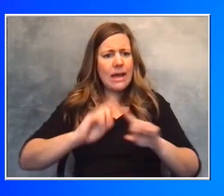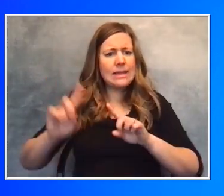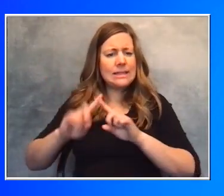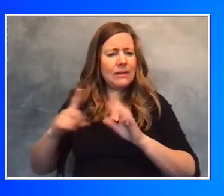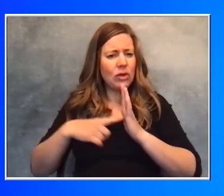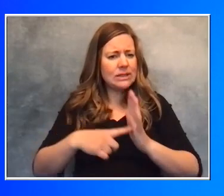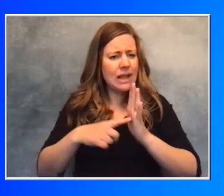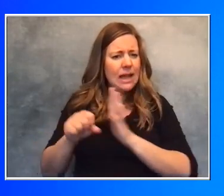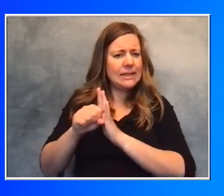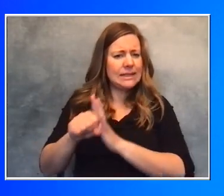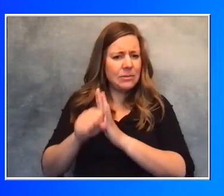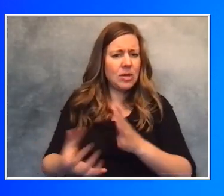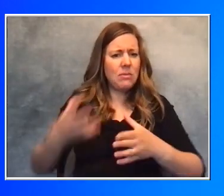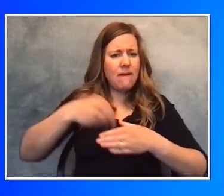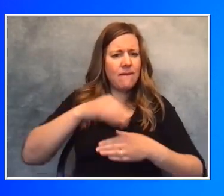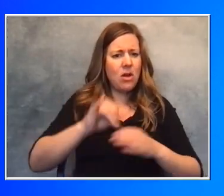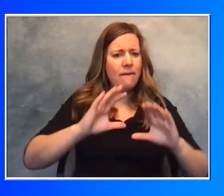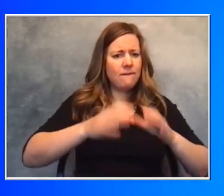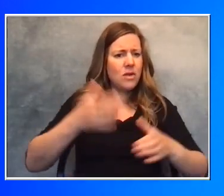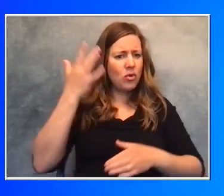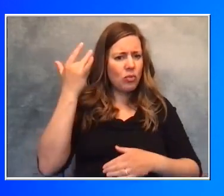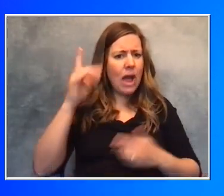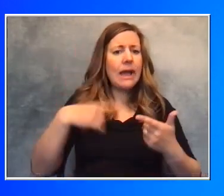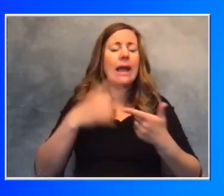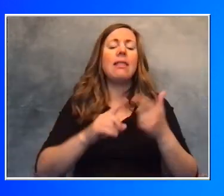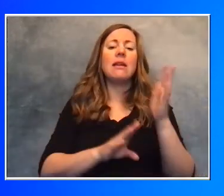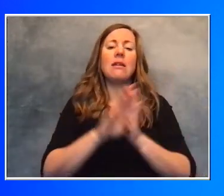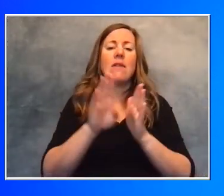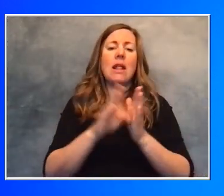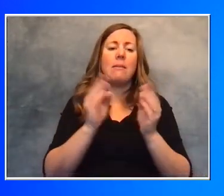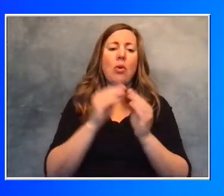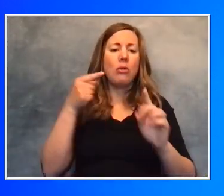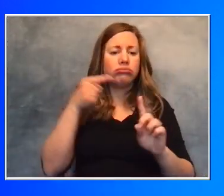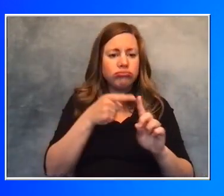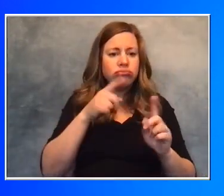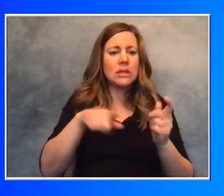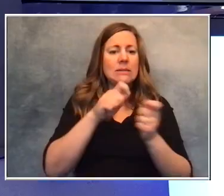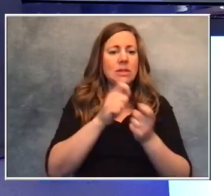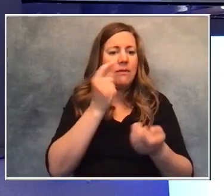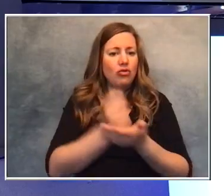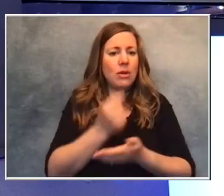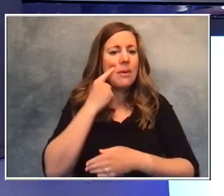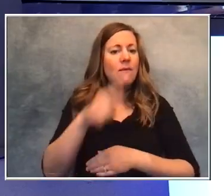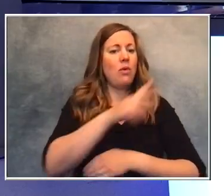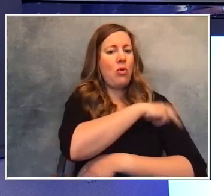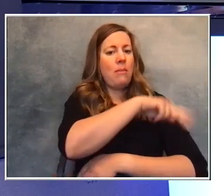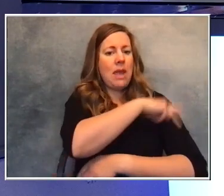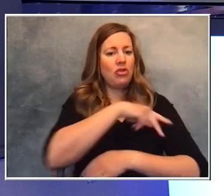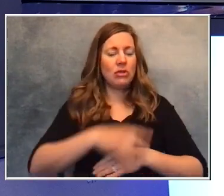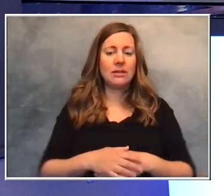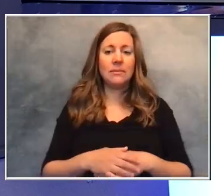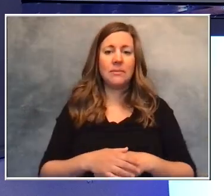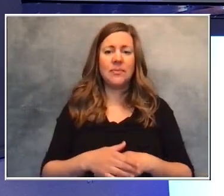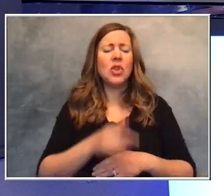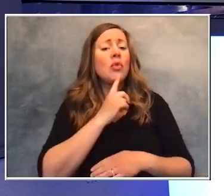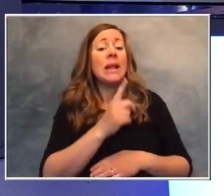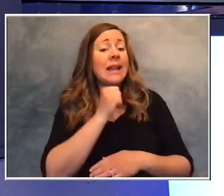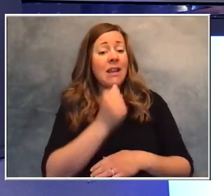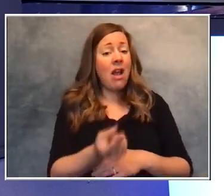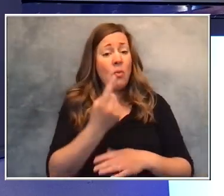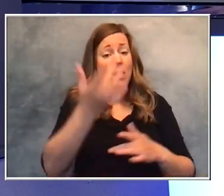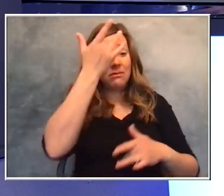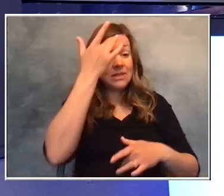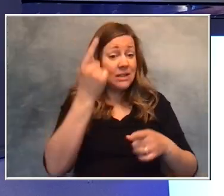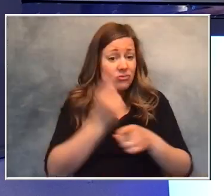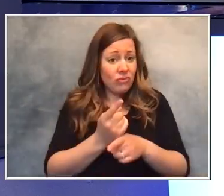symptoms in those clusters, and then develop targeted treatments for those specific patients. Yeah, because they're really not one disease. There's really multiple